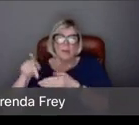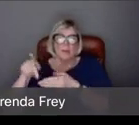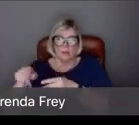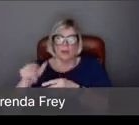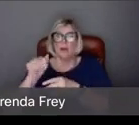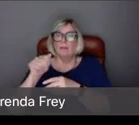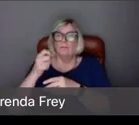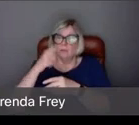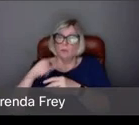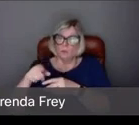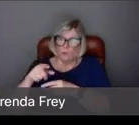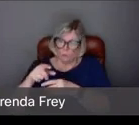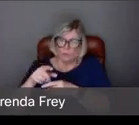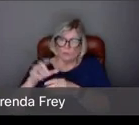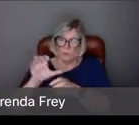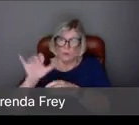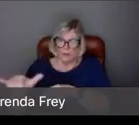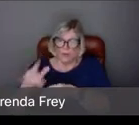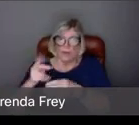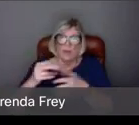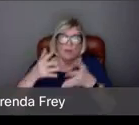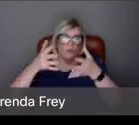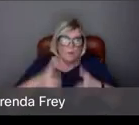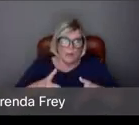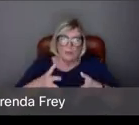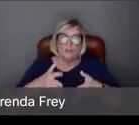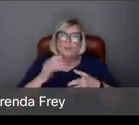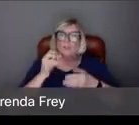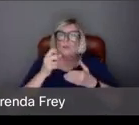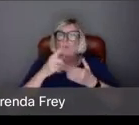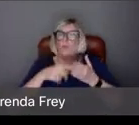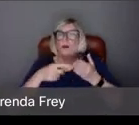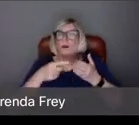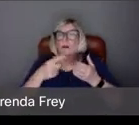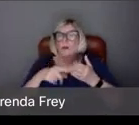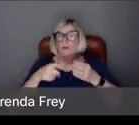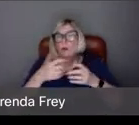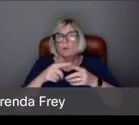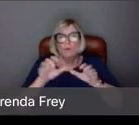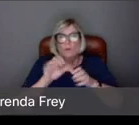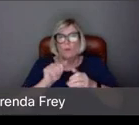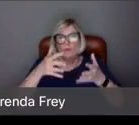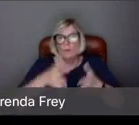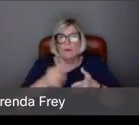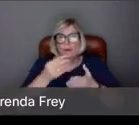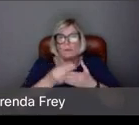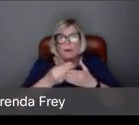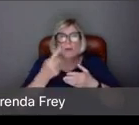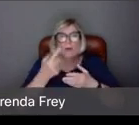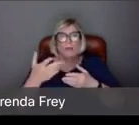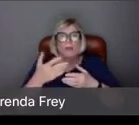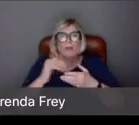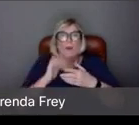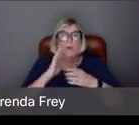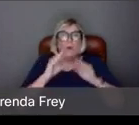that obligation, then the remainder is really just what you want to do with it. I mean, the only thing that'll probably put you